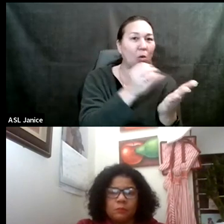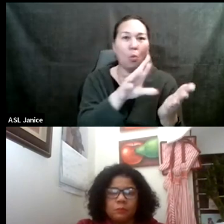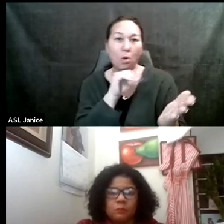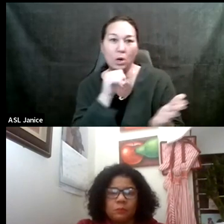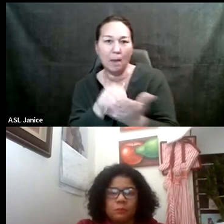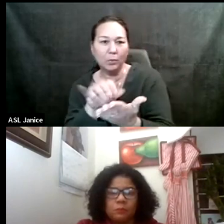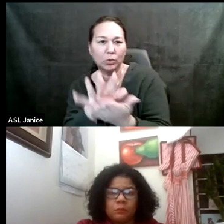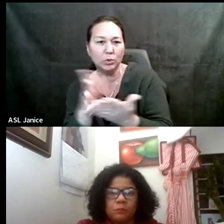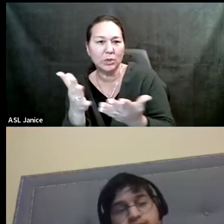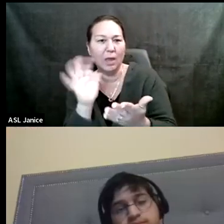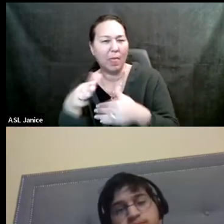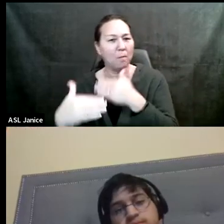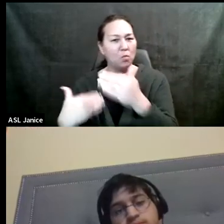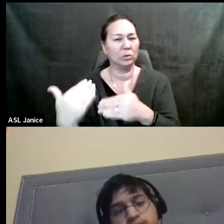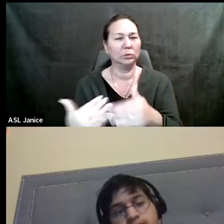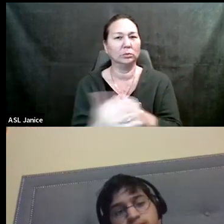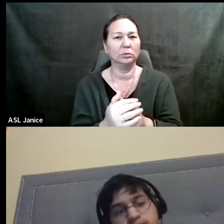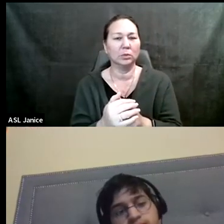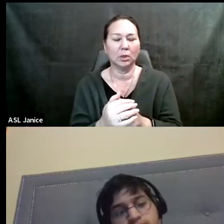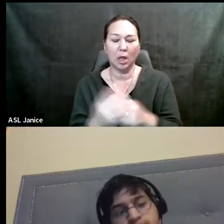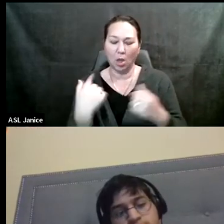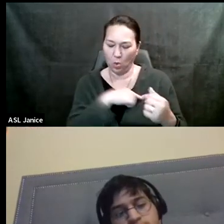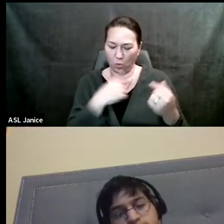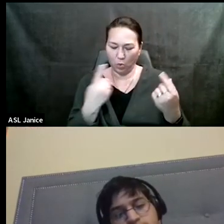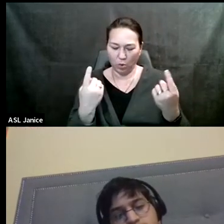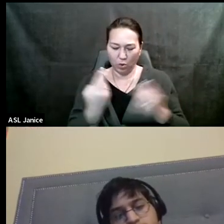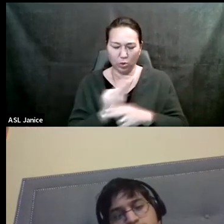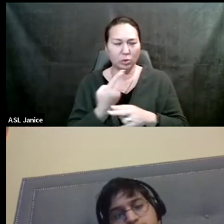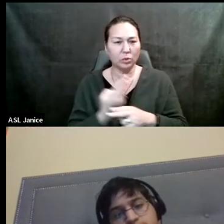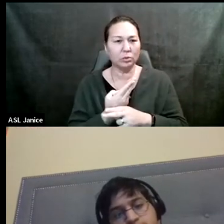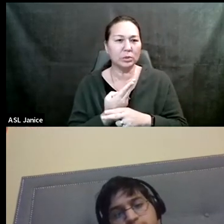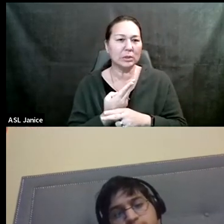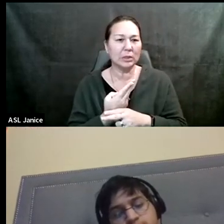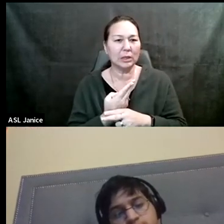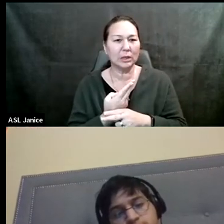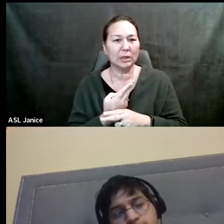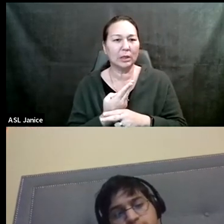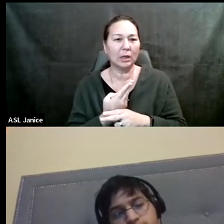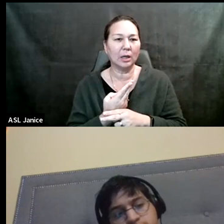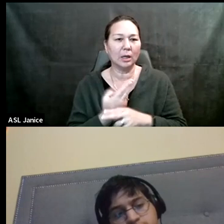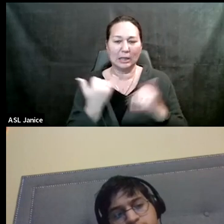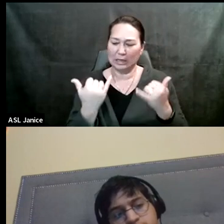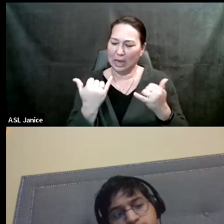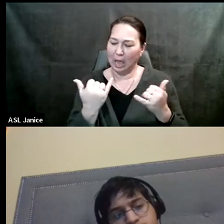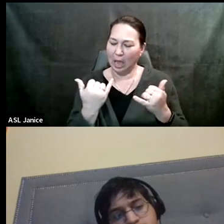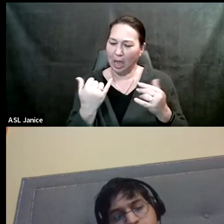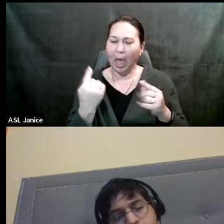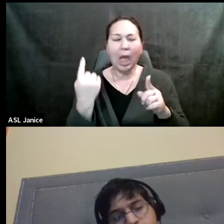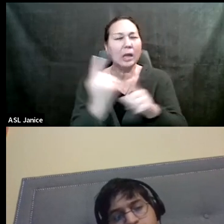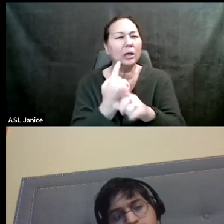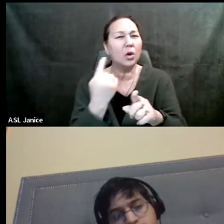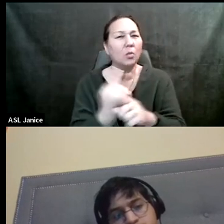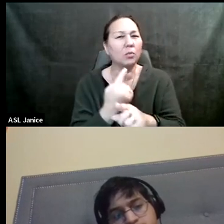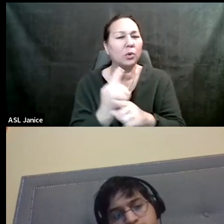we're in the process now of using an appropriate process requiring documentation